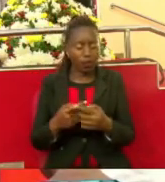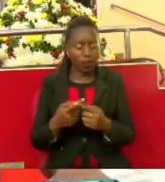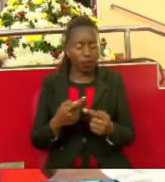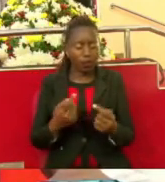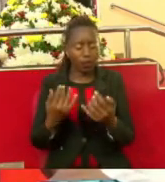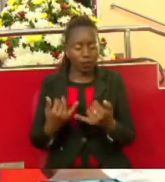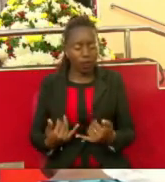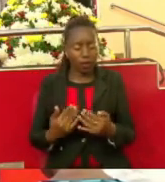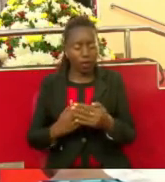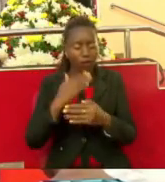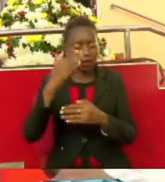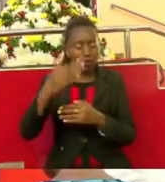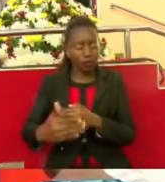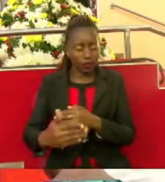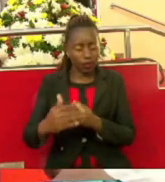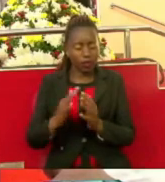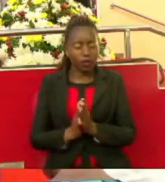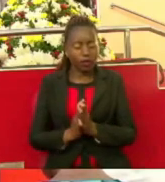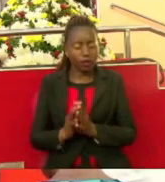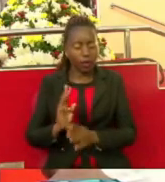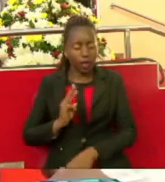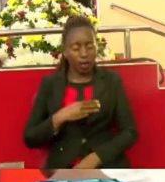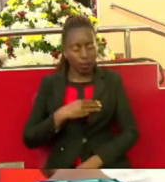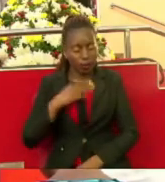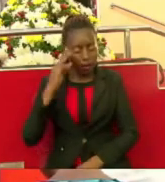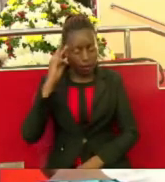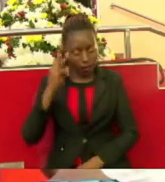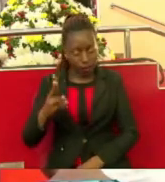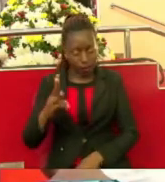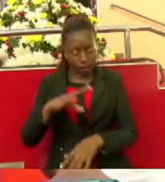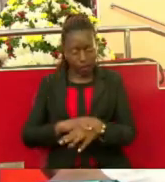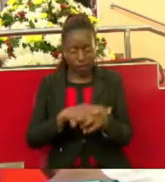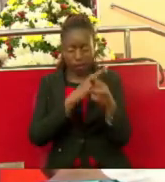That we shall take the responsibility that you have given us the way you want us to do.